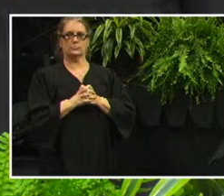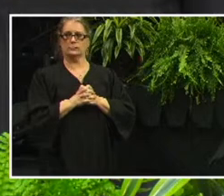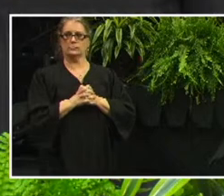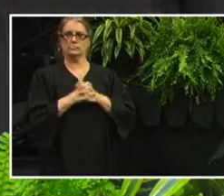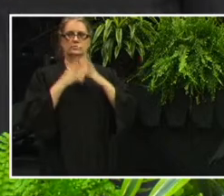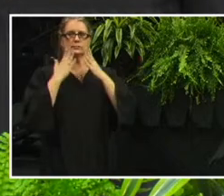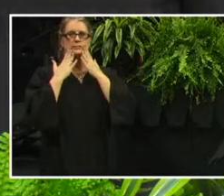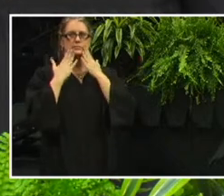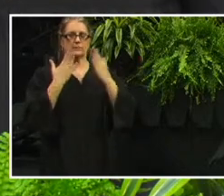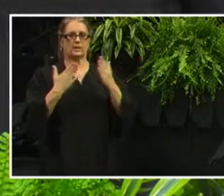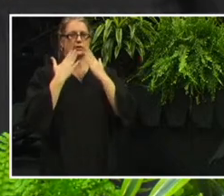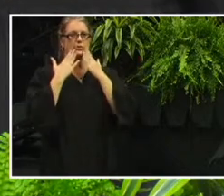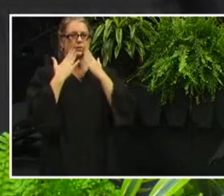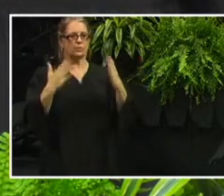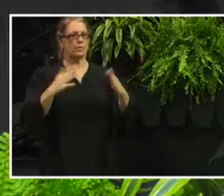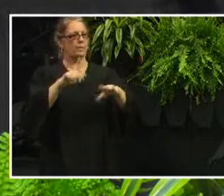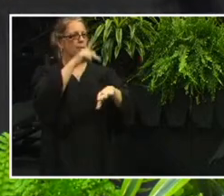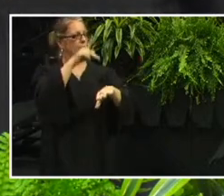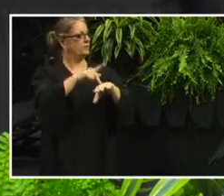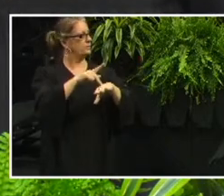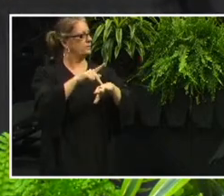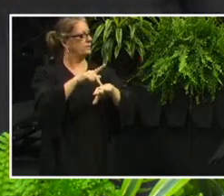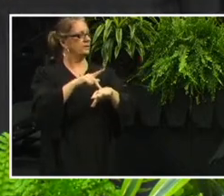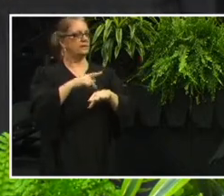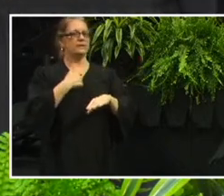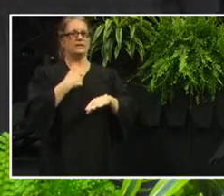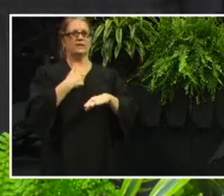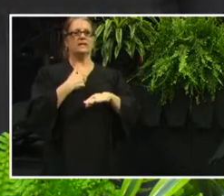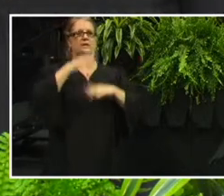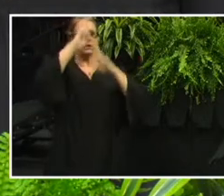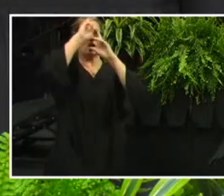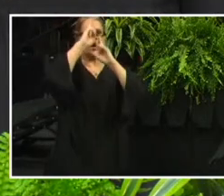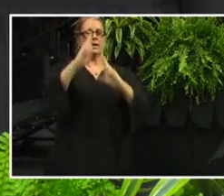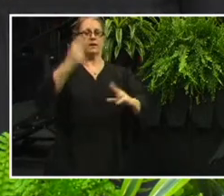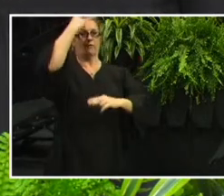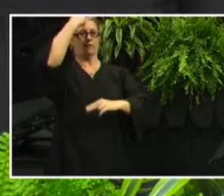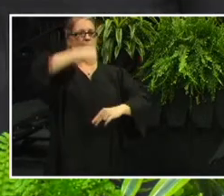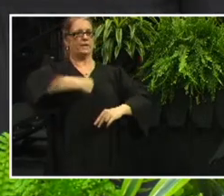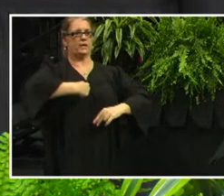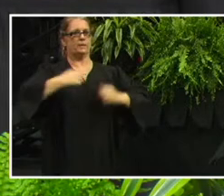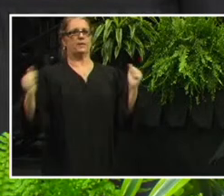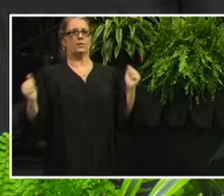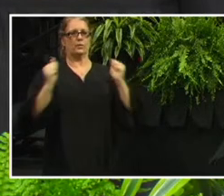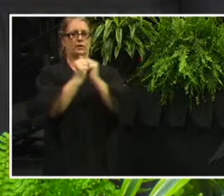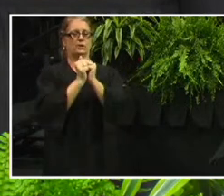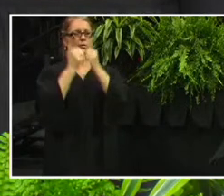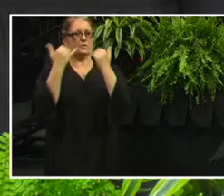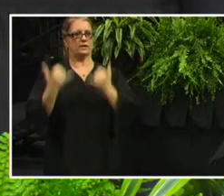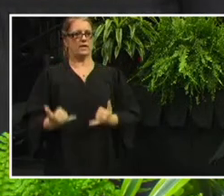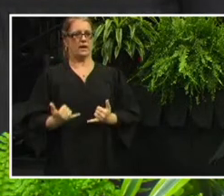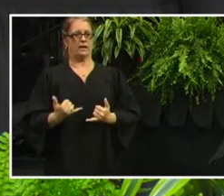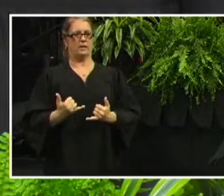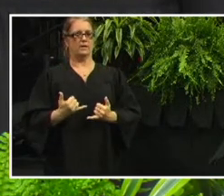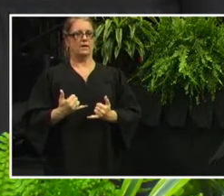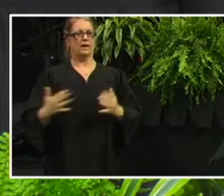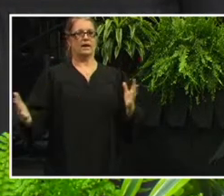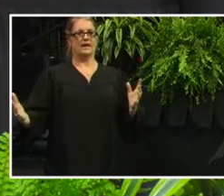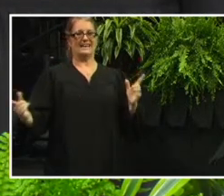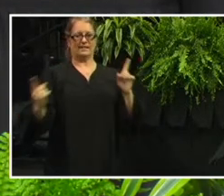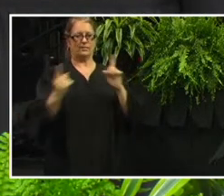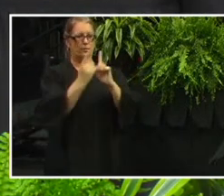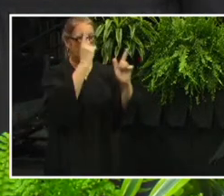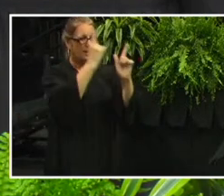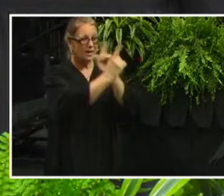Thank you, Principal Faulks. It is indeed an honor for me to be with you today and get to meet this